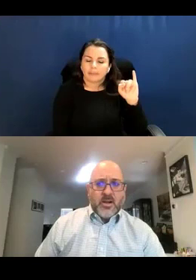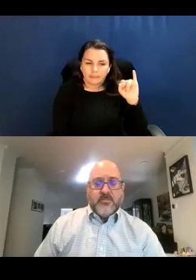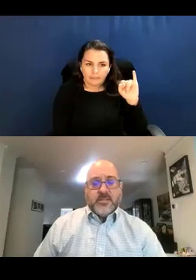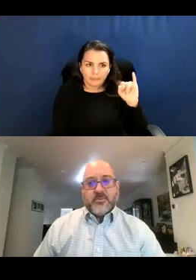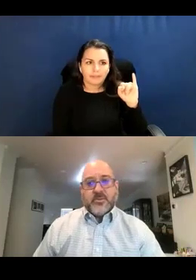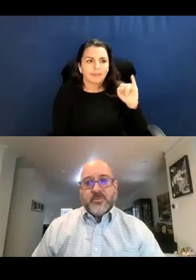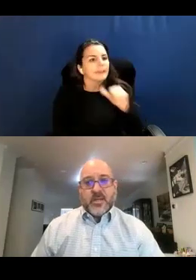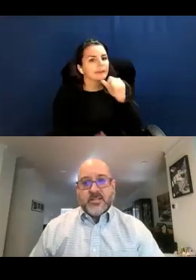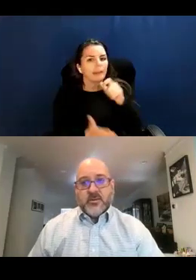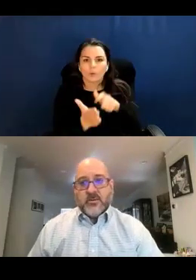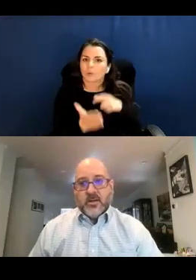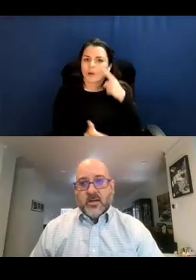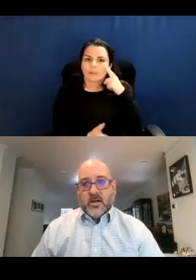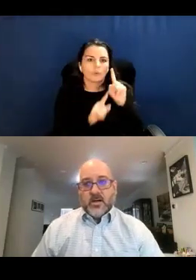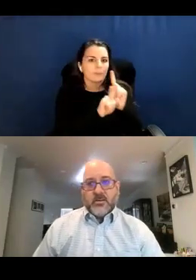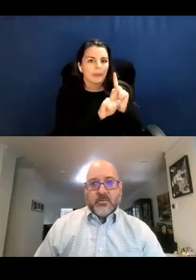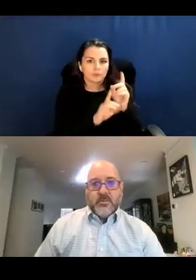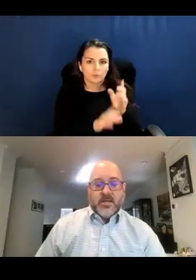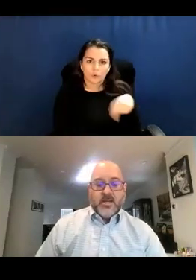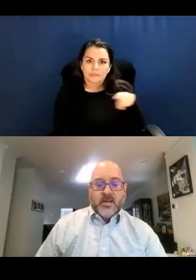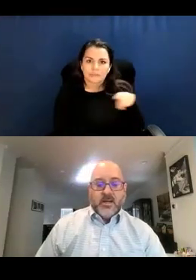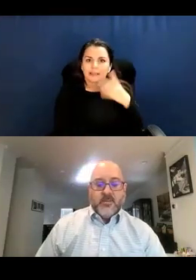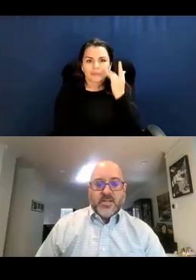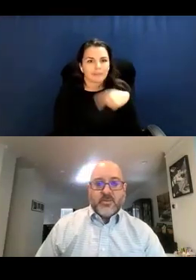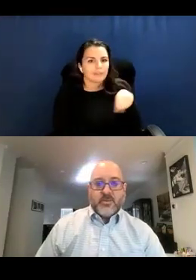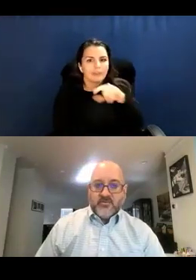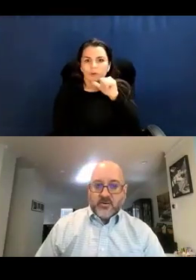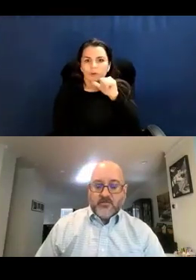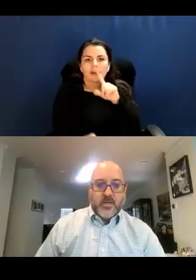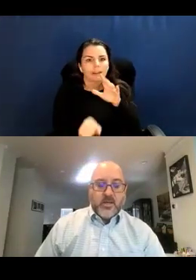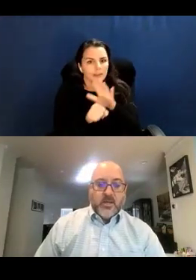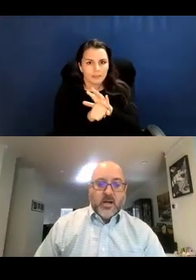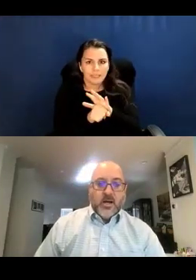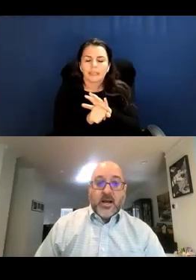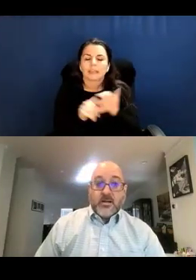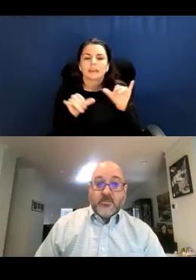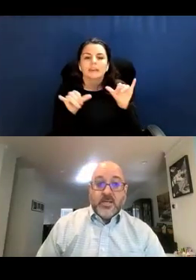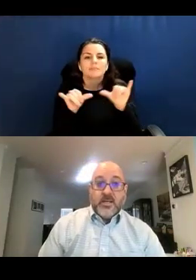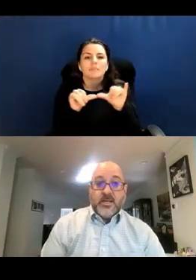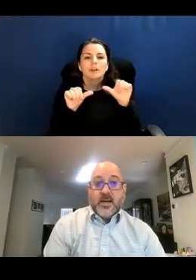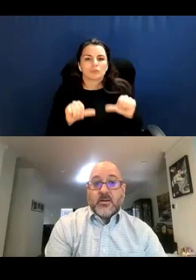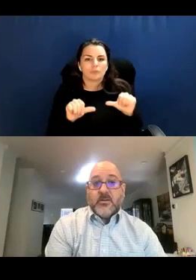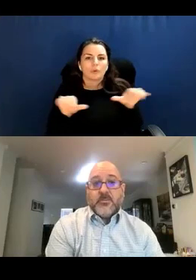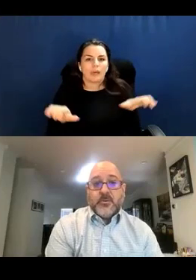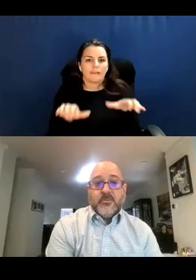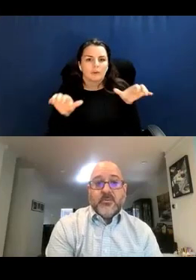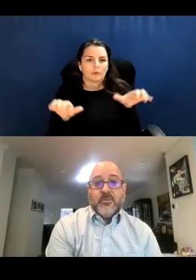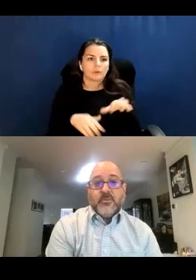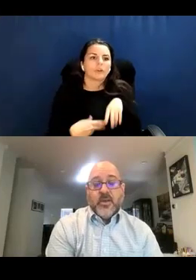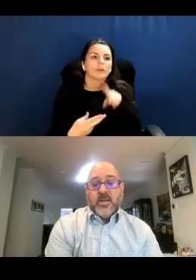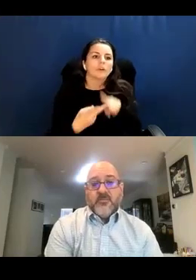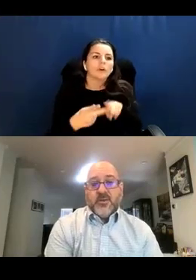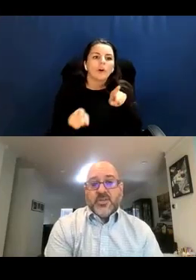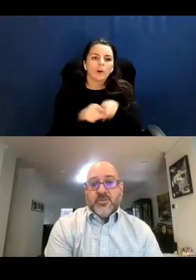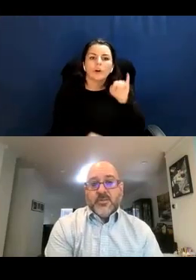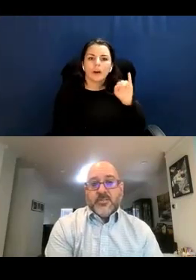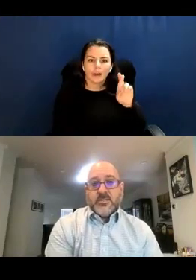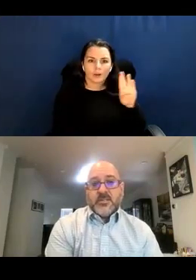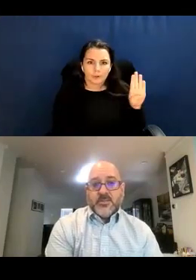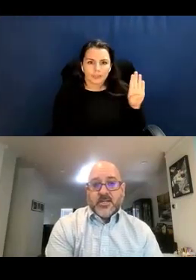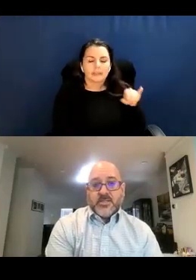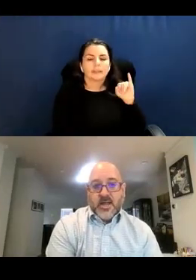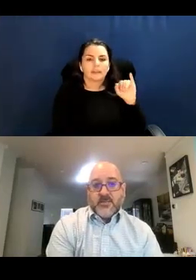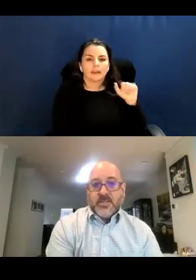not required for mentors because they aren't committing measurable effort. IRB and IR-Cook approvals, if there's